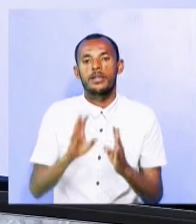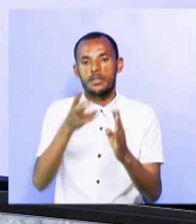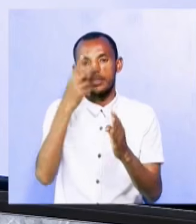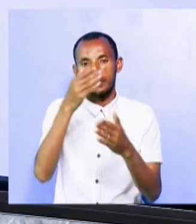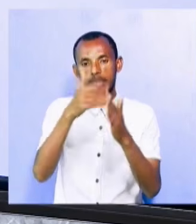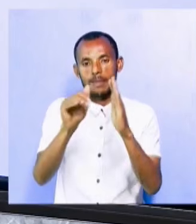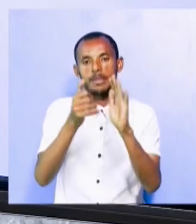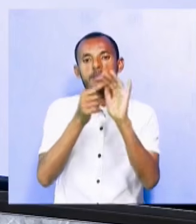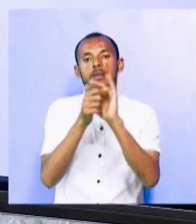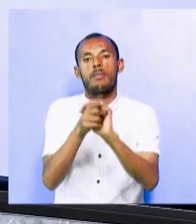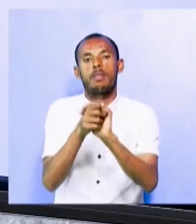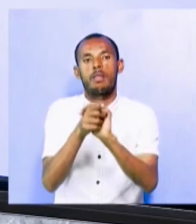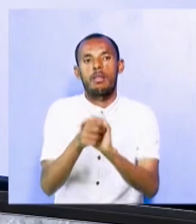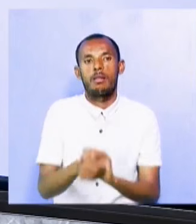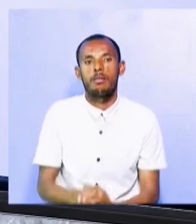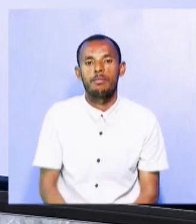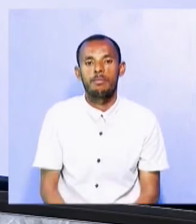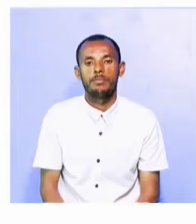examples.